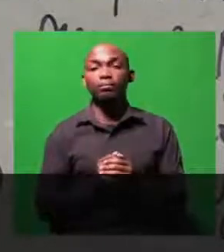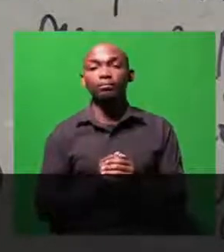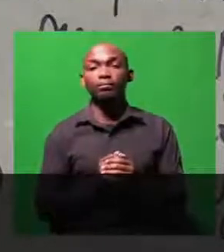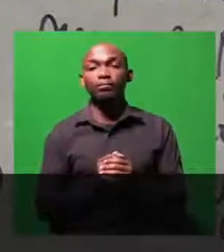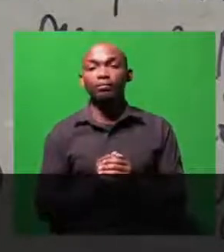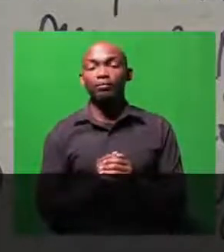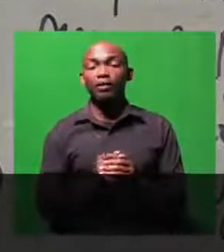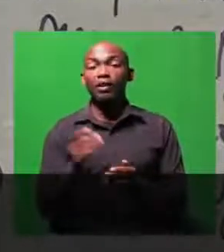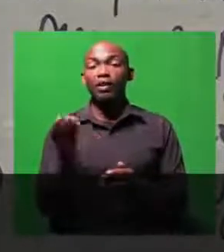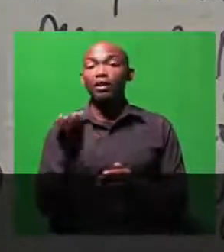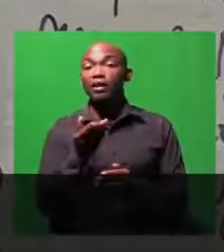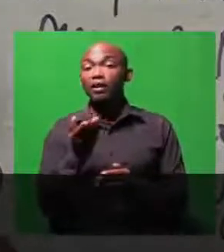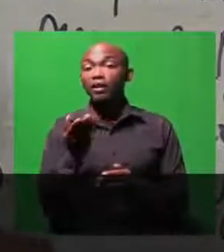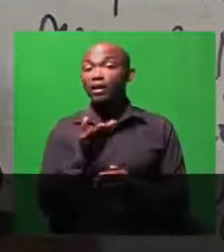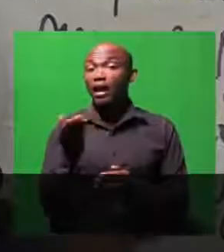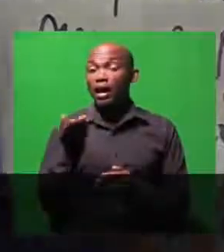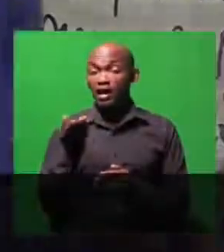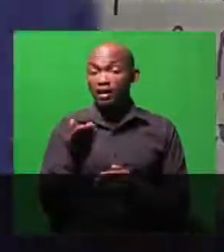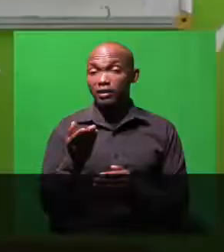Okay.